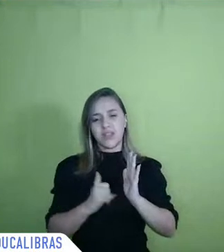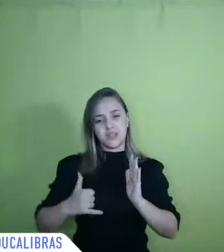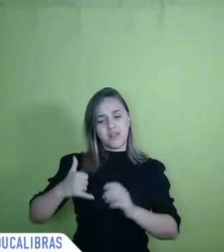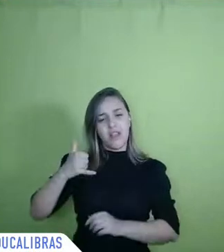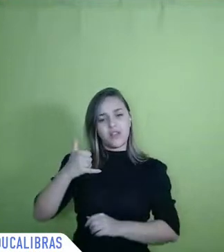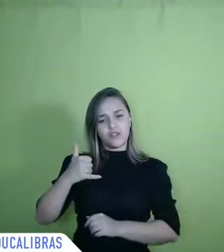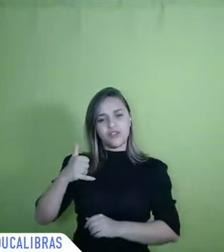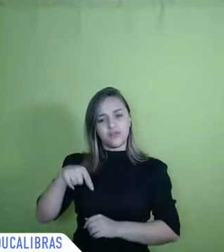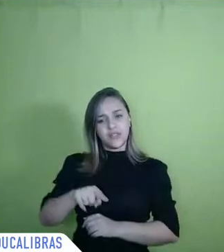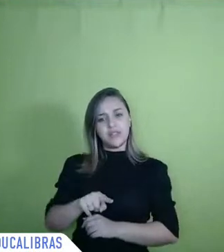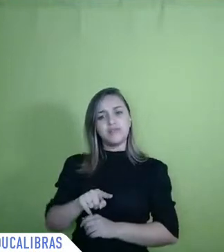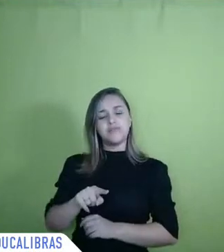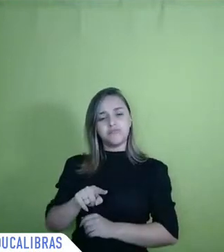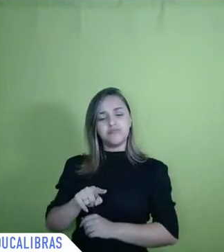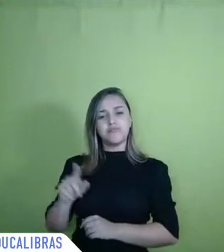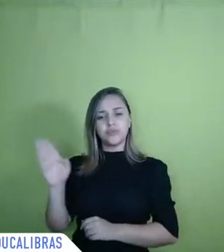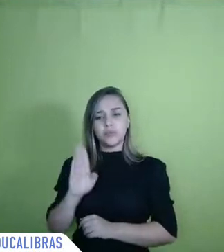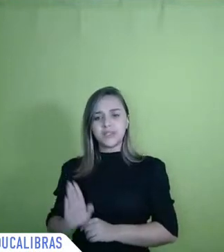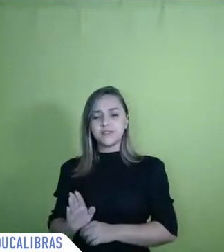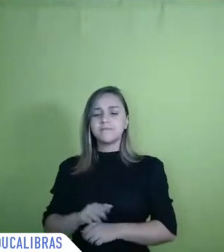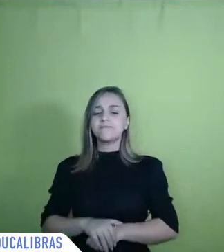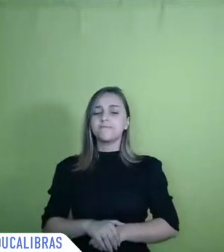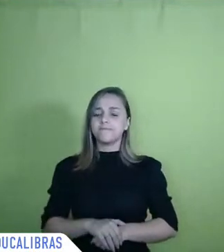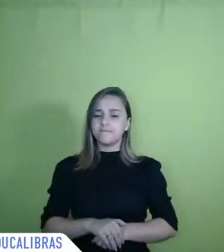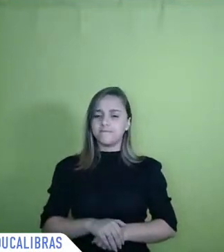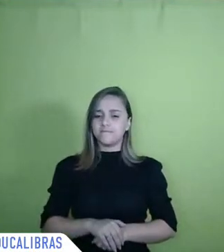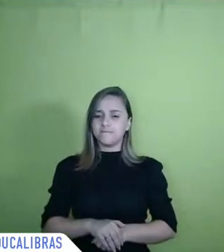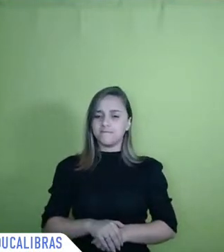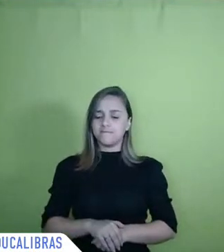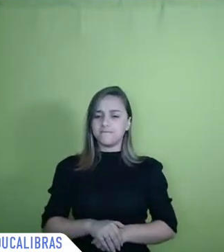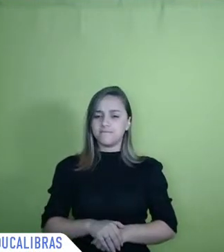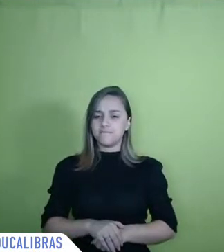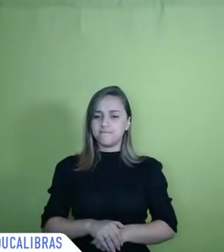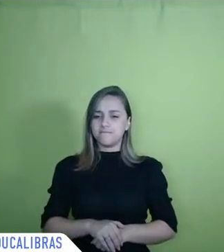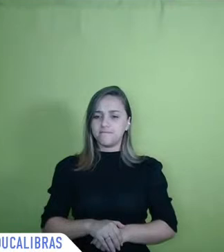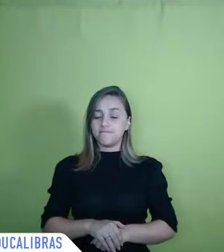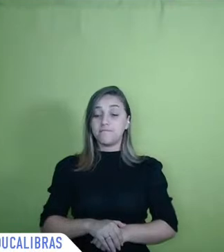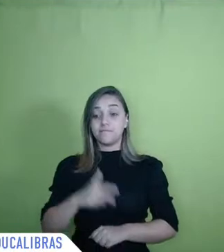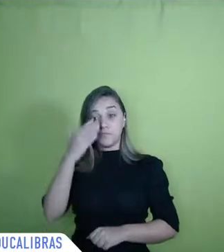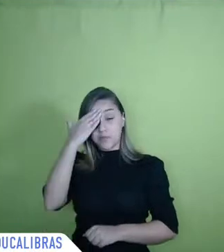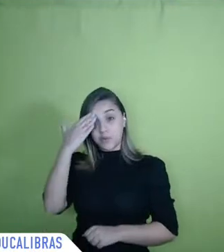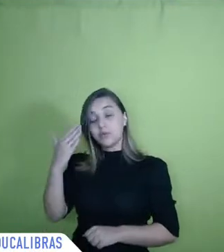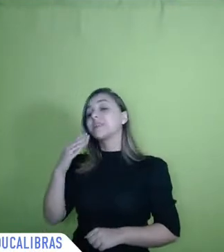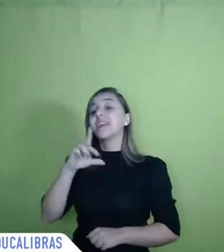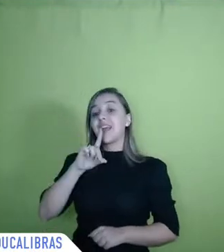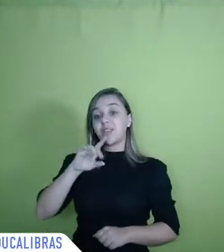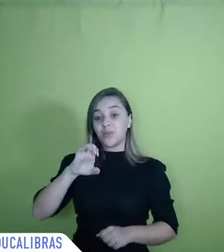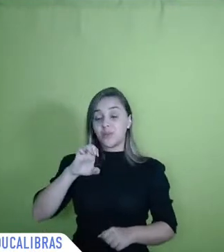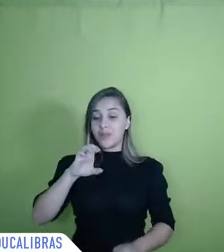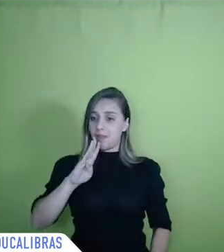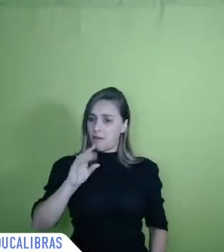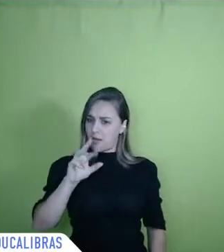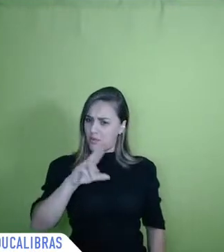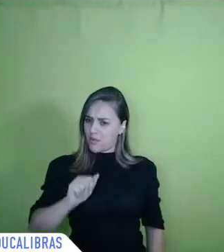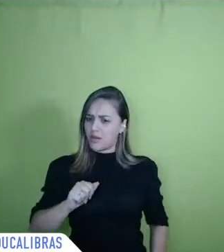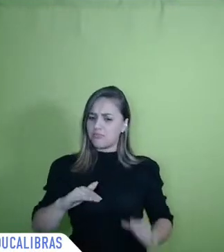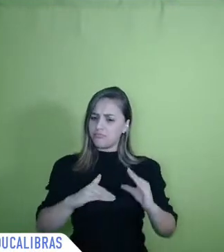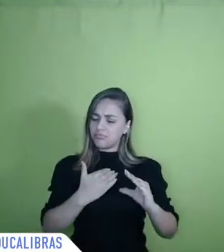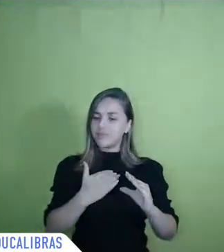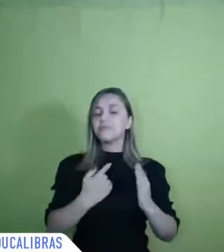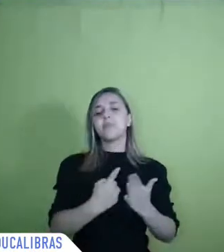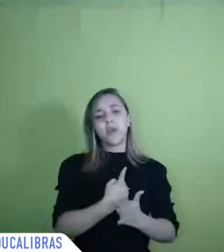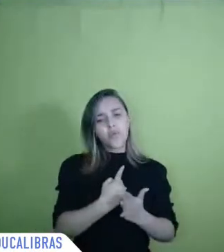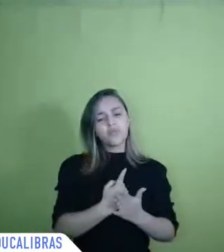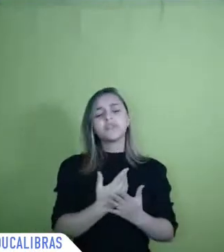Thank you, Deborah, and thank you for the question. I mean, the issue of